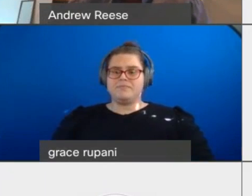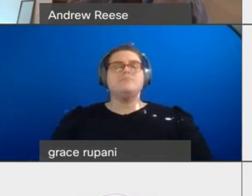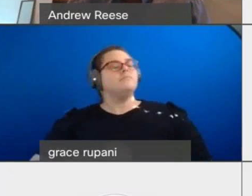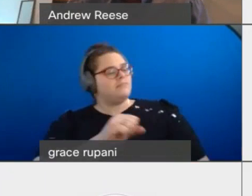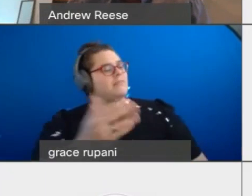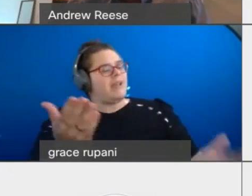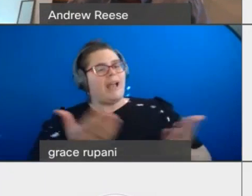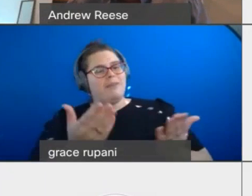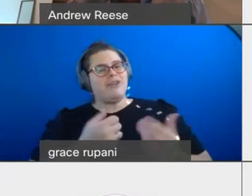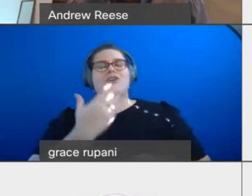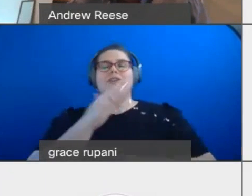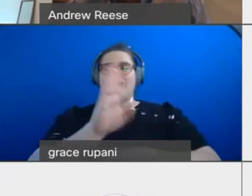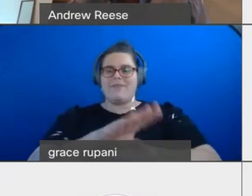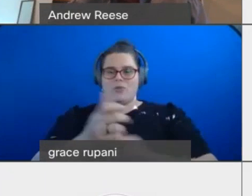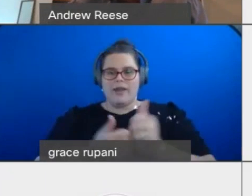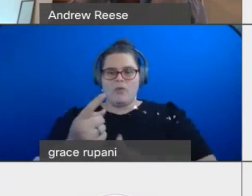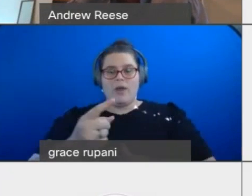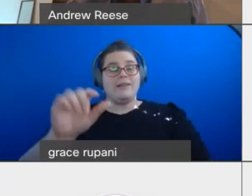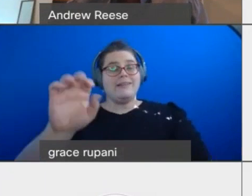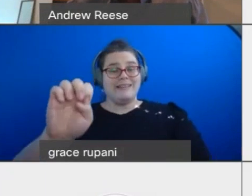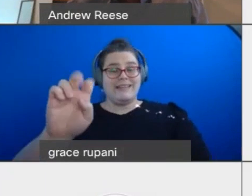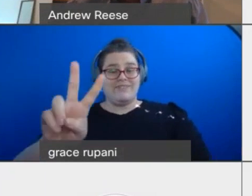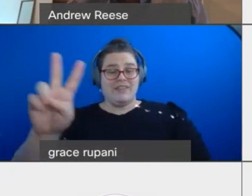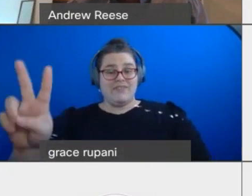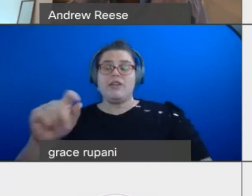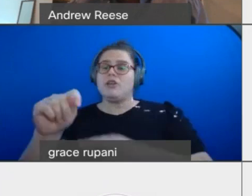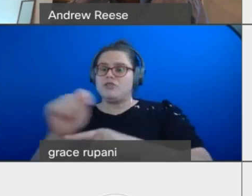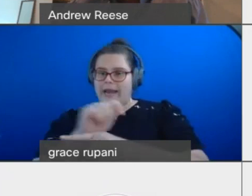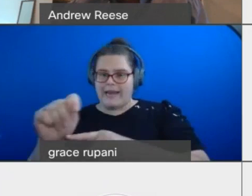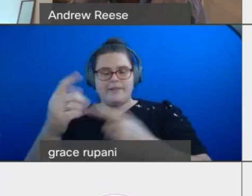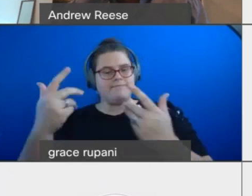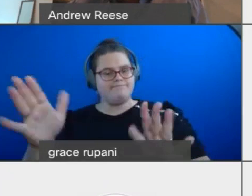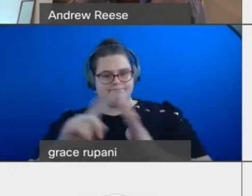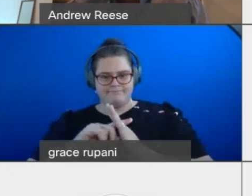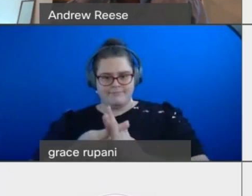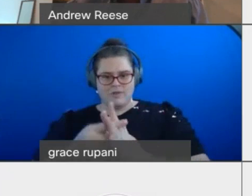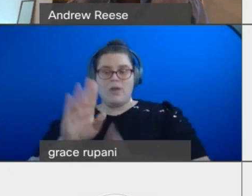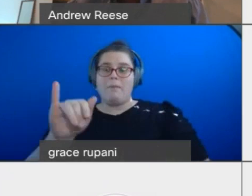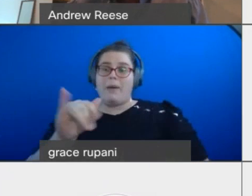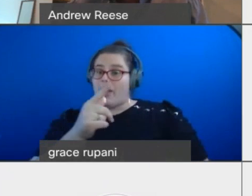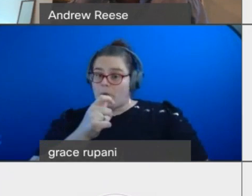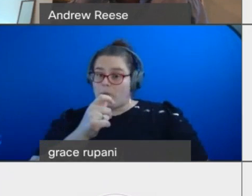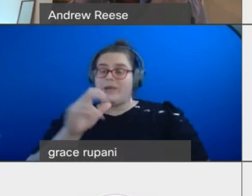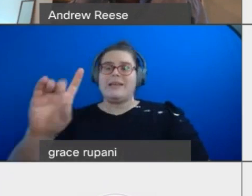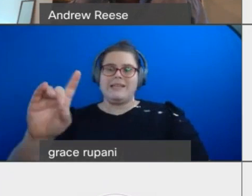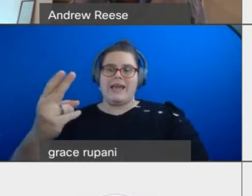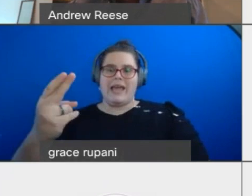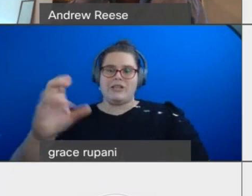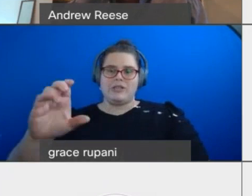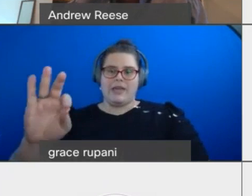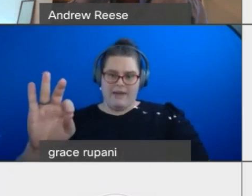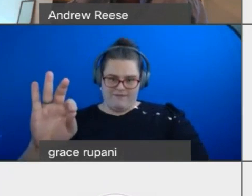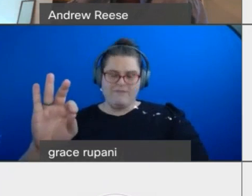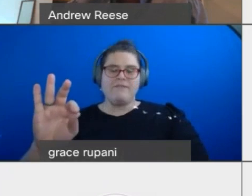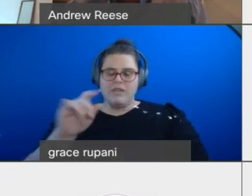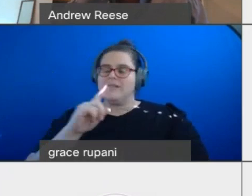everyone. EVV training has been kicked off by DHCF. This is a very critical, important